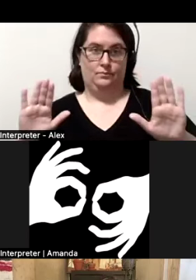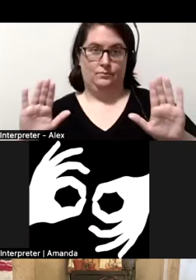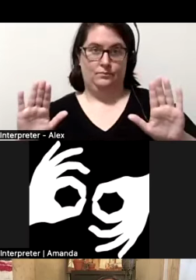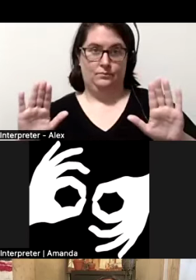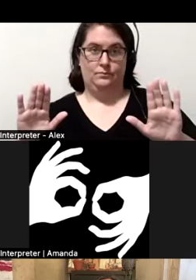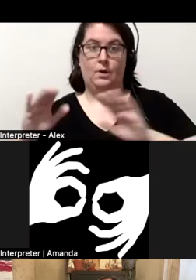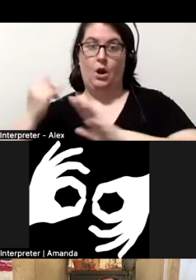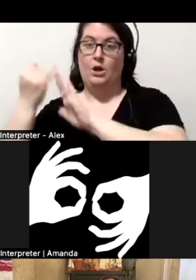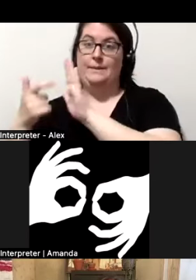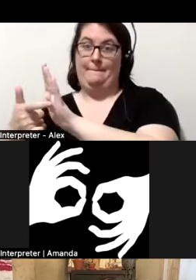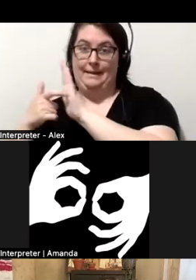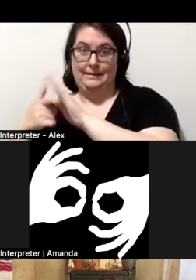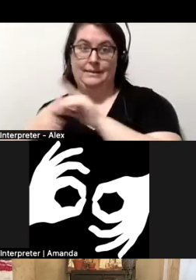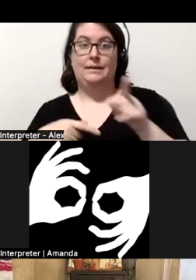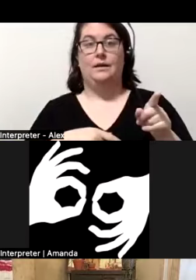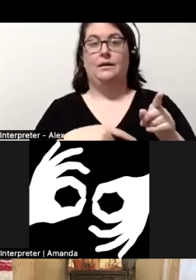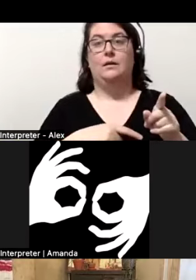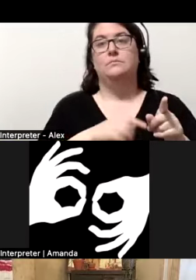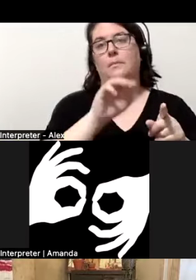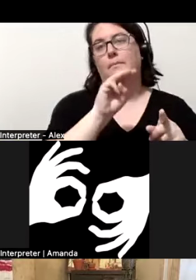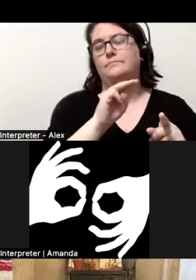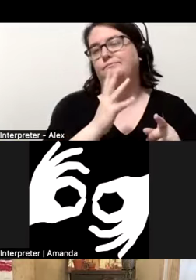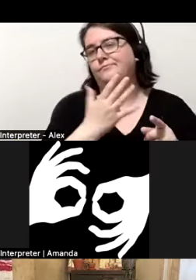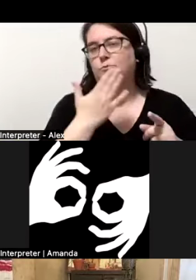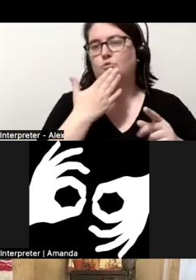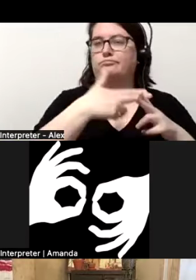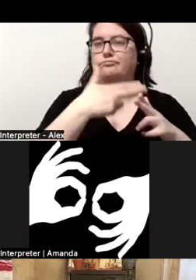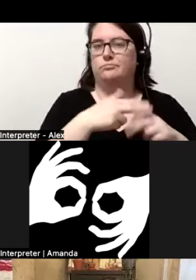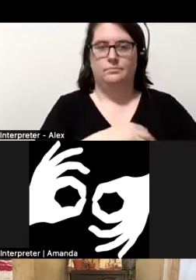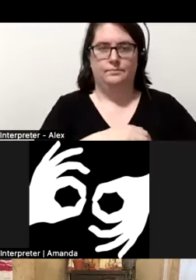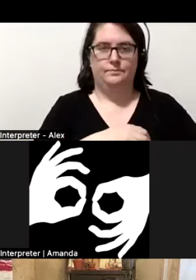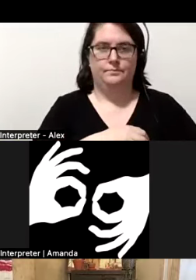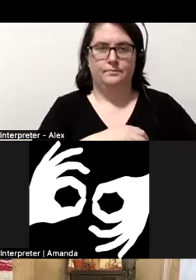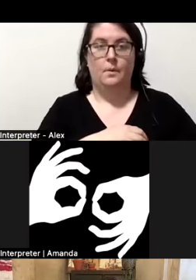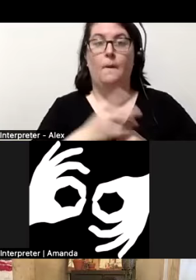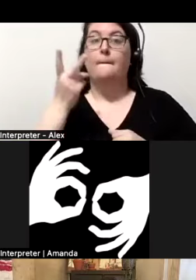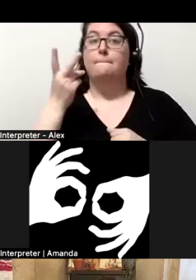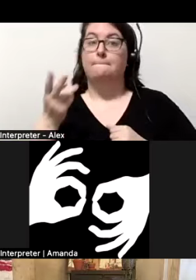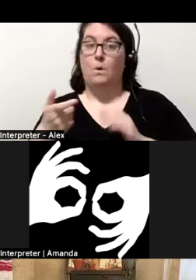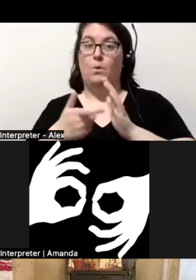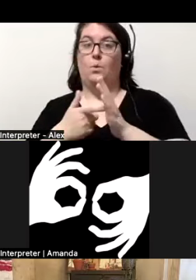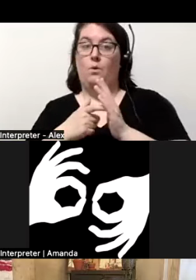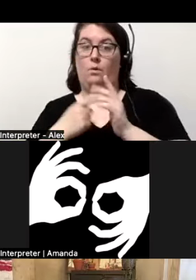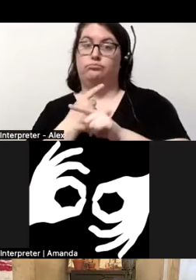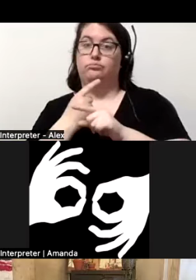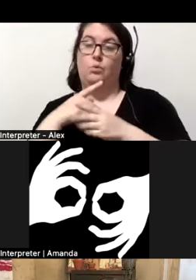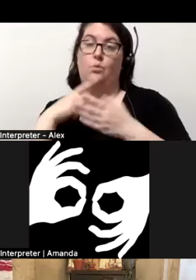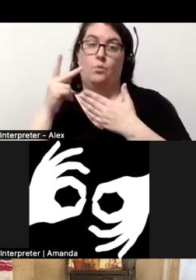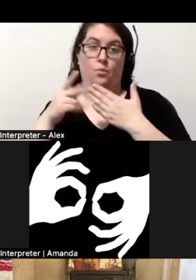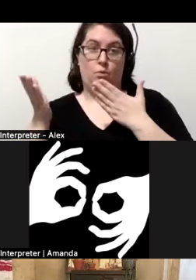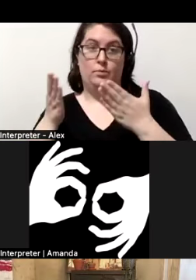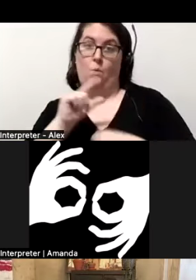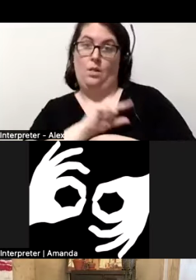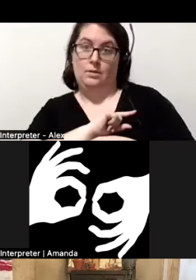mandate. For both streams, we are also looking at artistic programming and service quality, impact and benefit